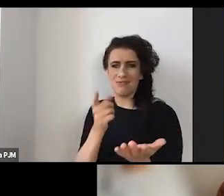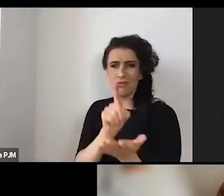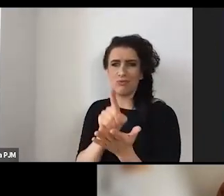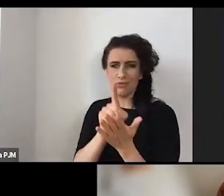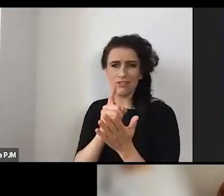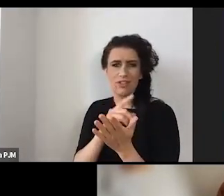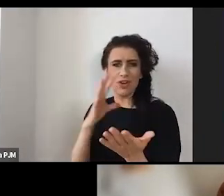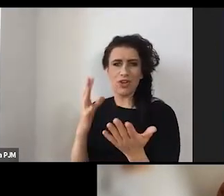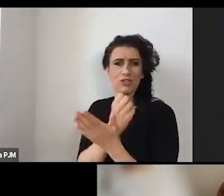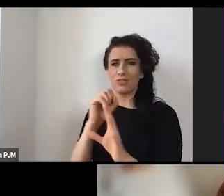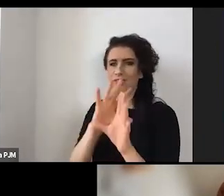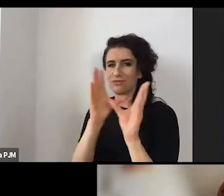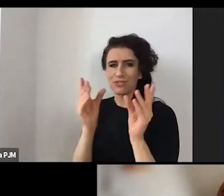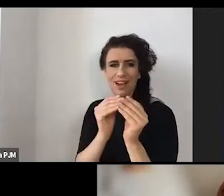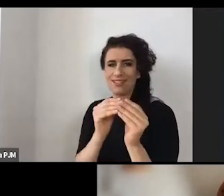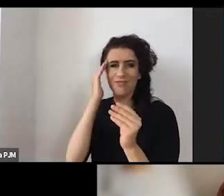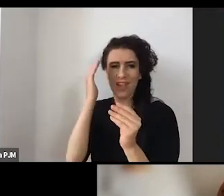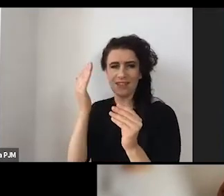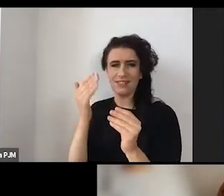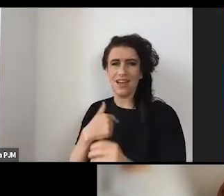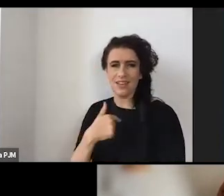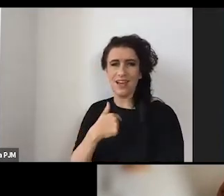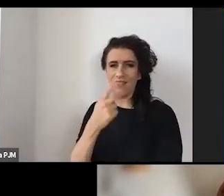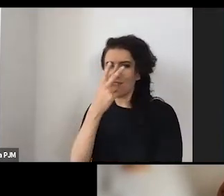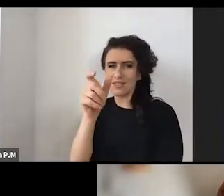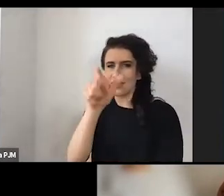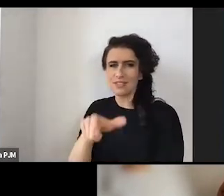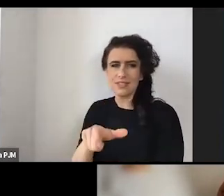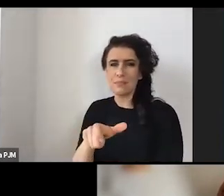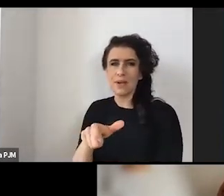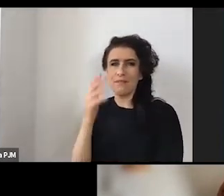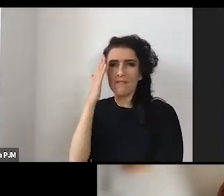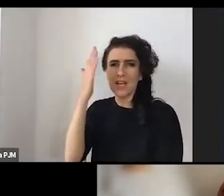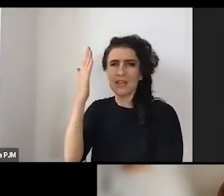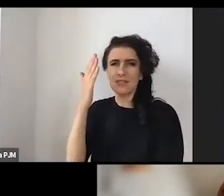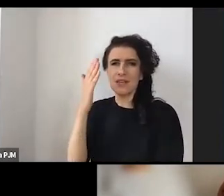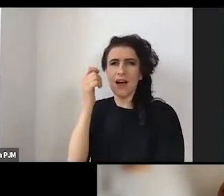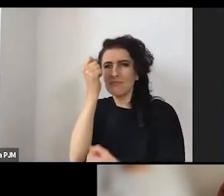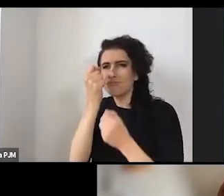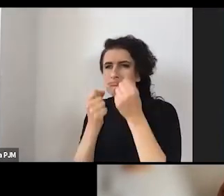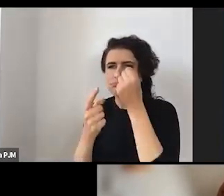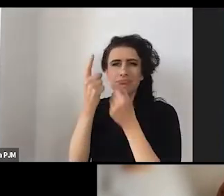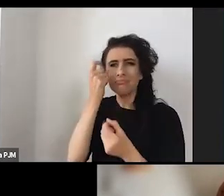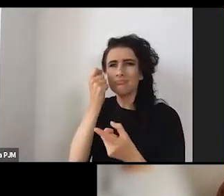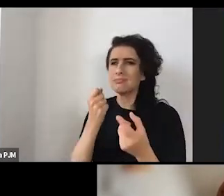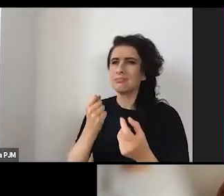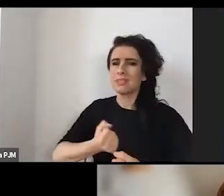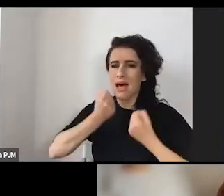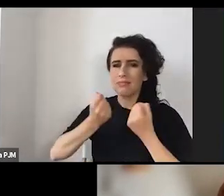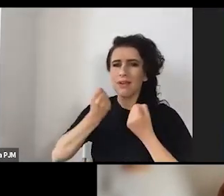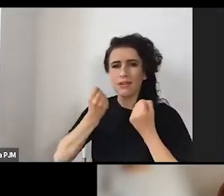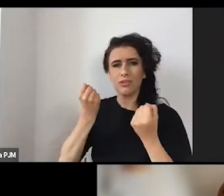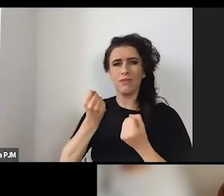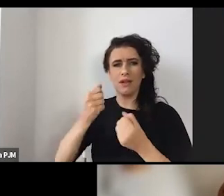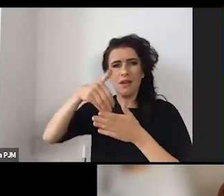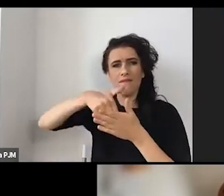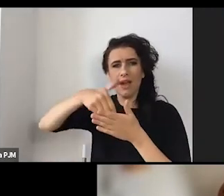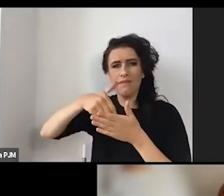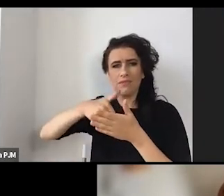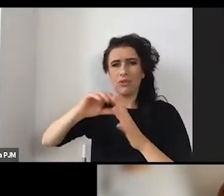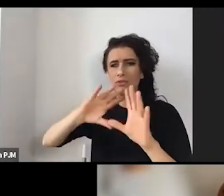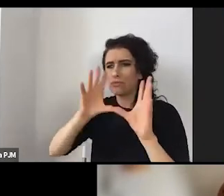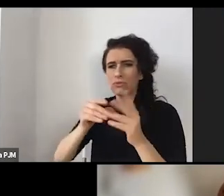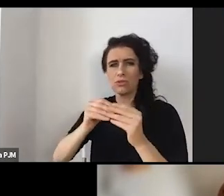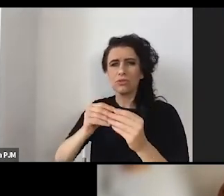aware of different moments that are and opportunities that can happen, as you told, with